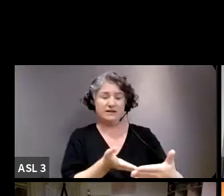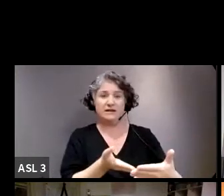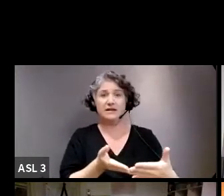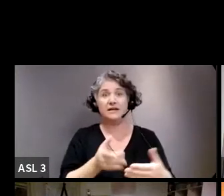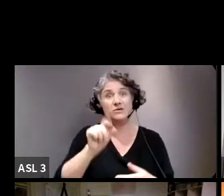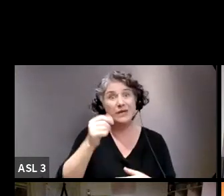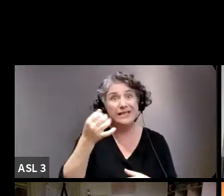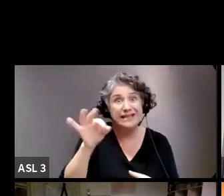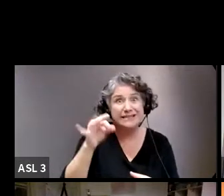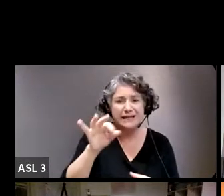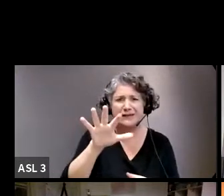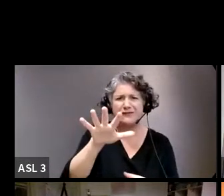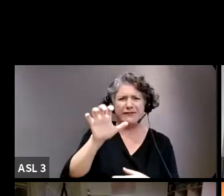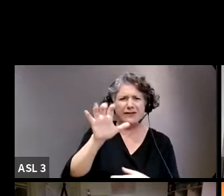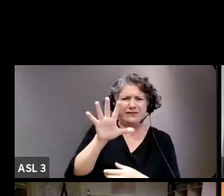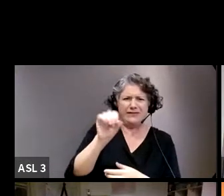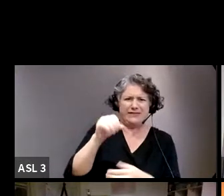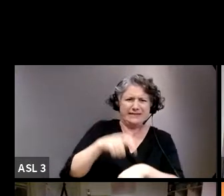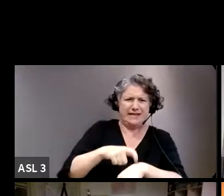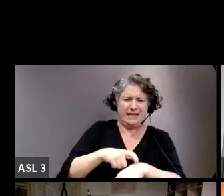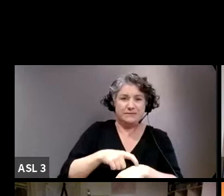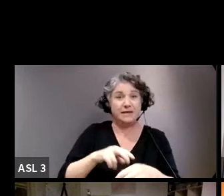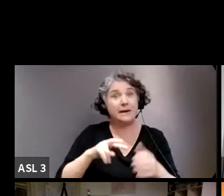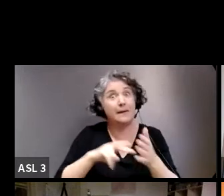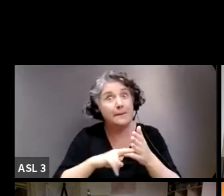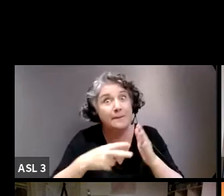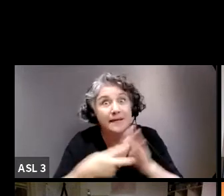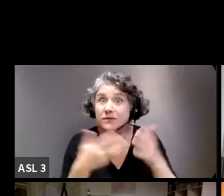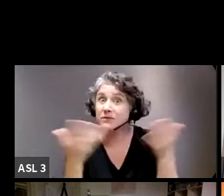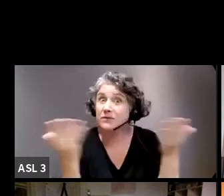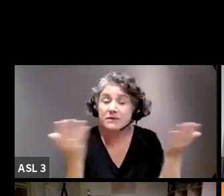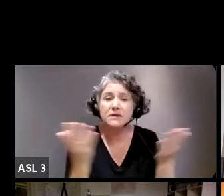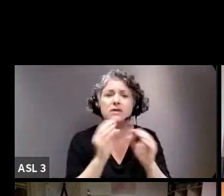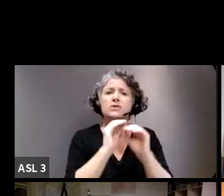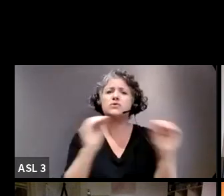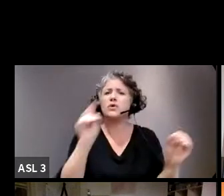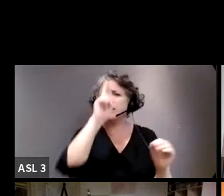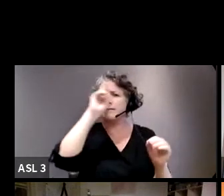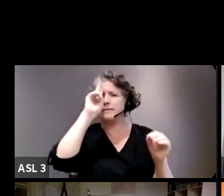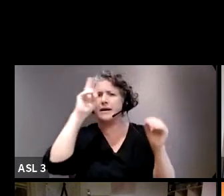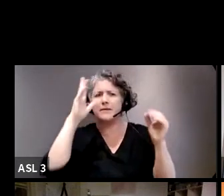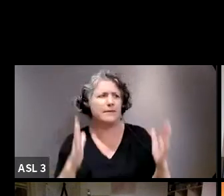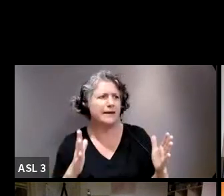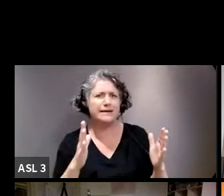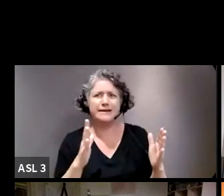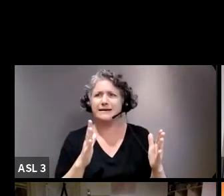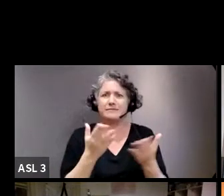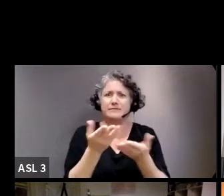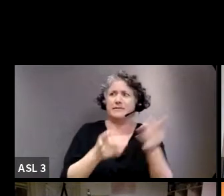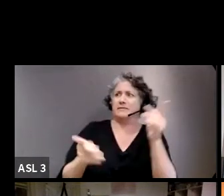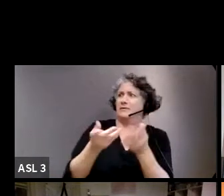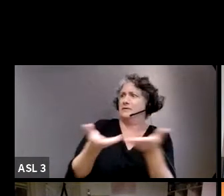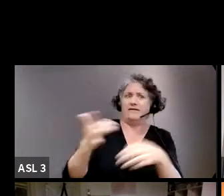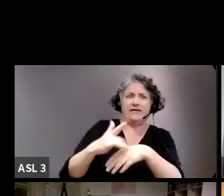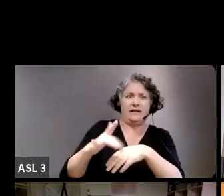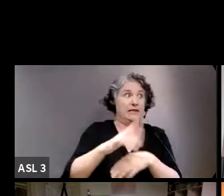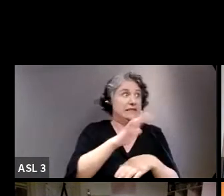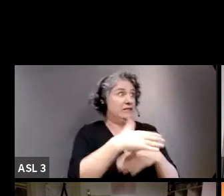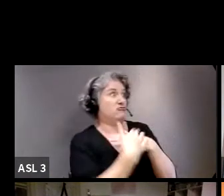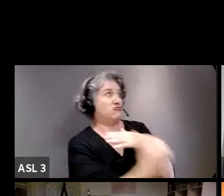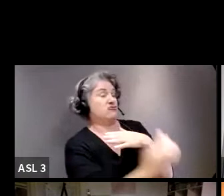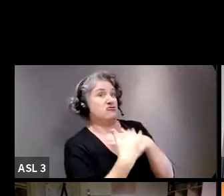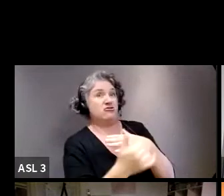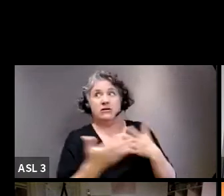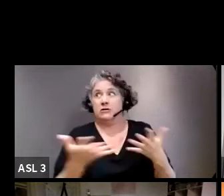2019 meaning there were literally no paramedic crews available if someone in the city needed a medic or to be